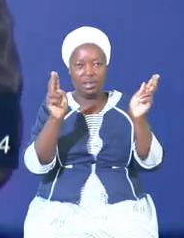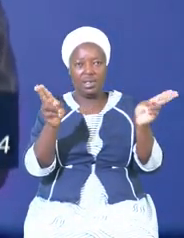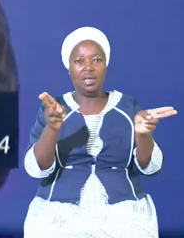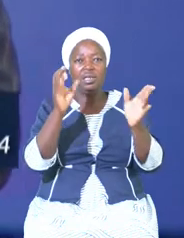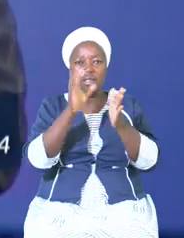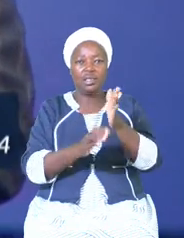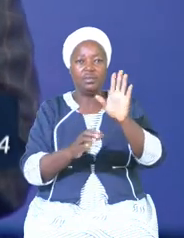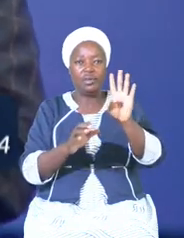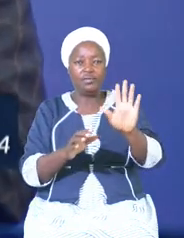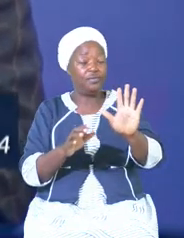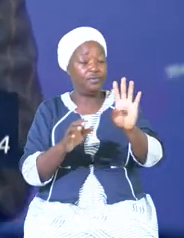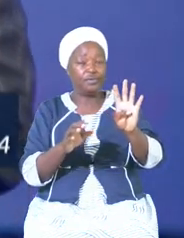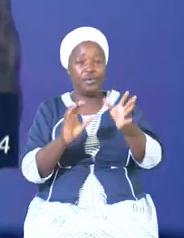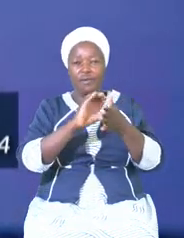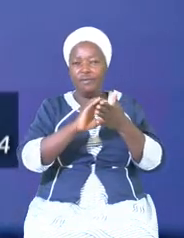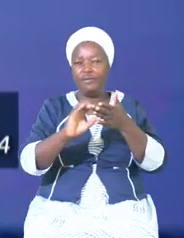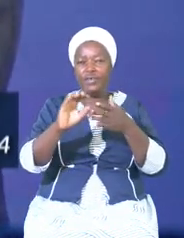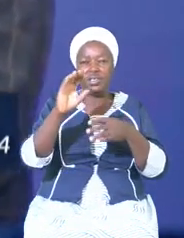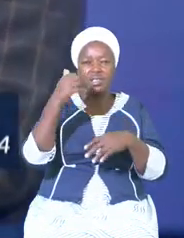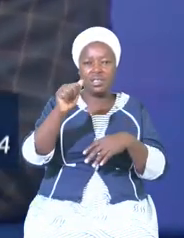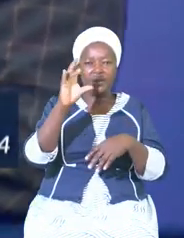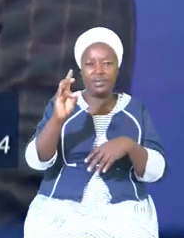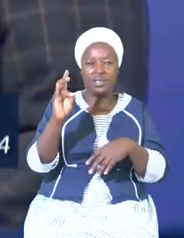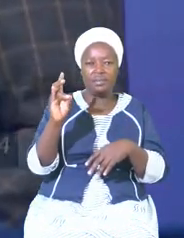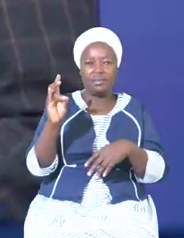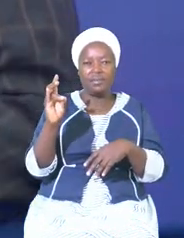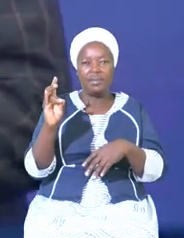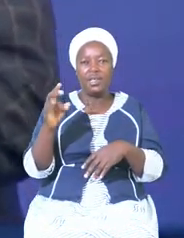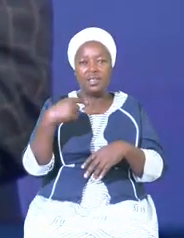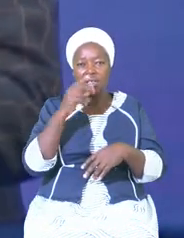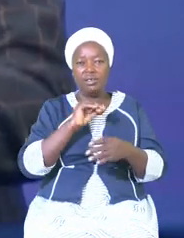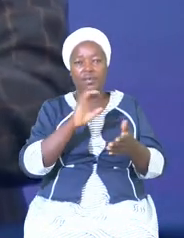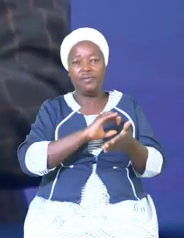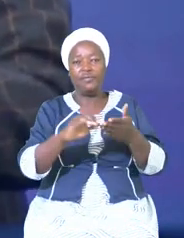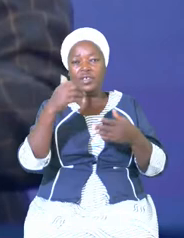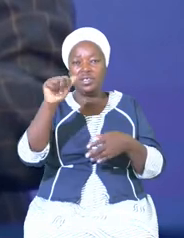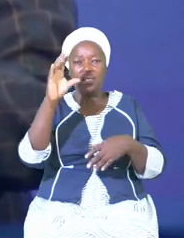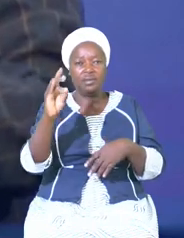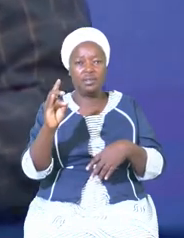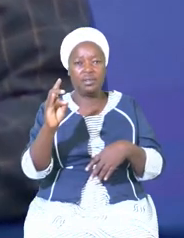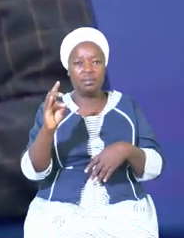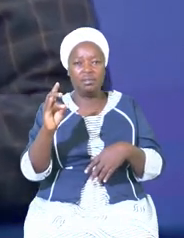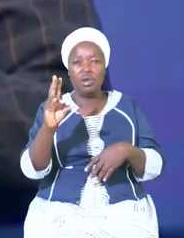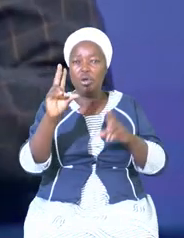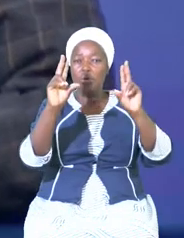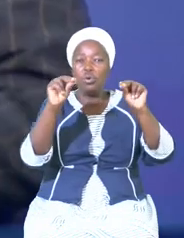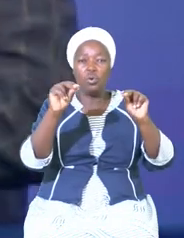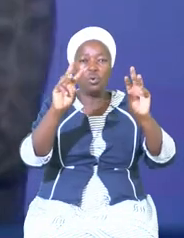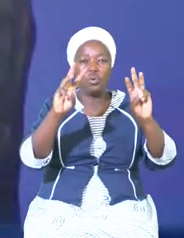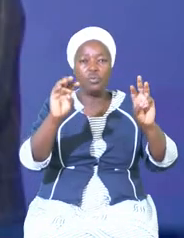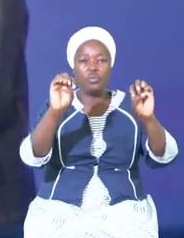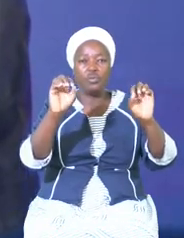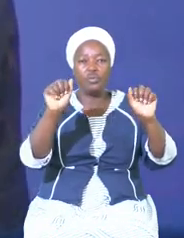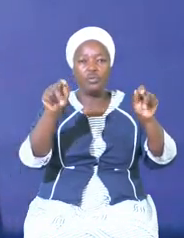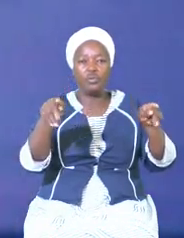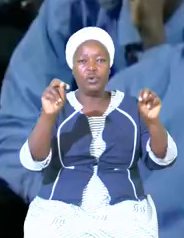Isaiah chapter 54. I'm reading from verse 17. It says in verse 17, no weapon that is formed against thee